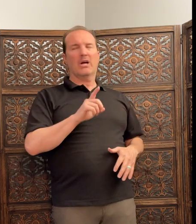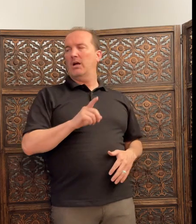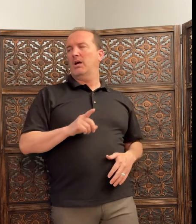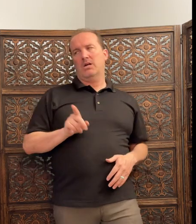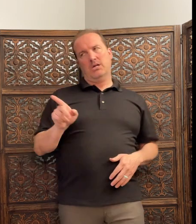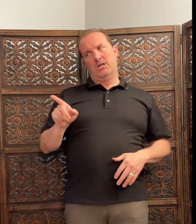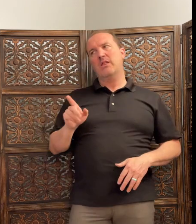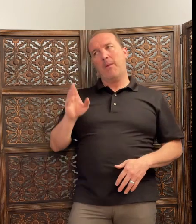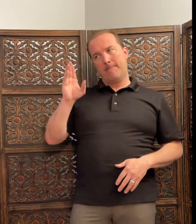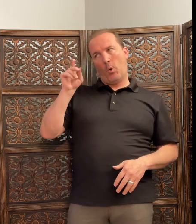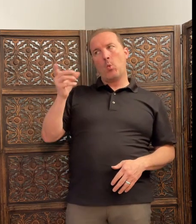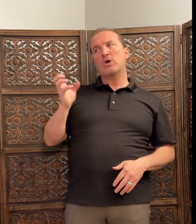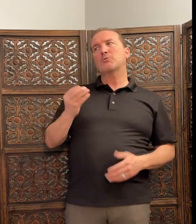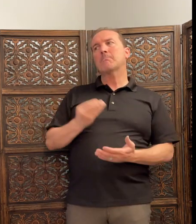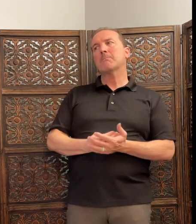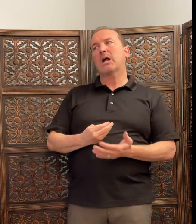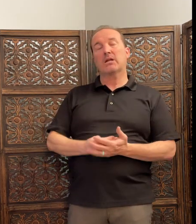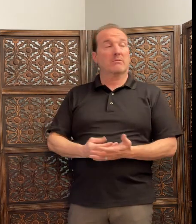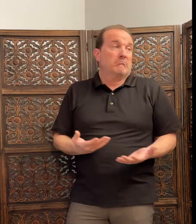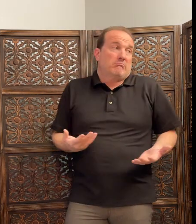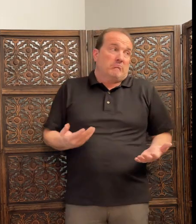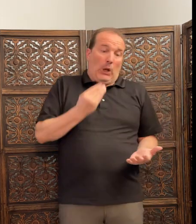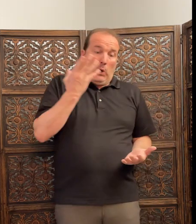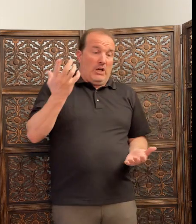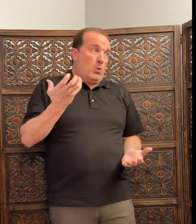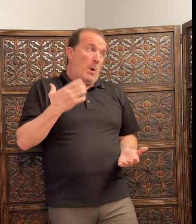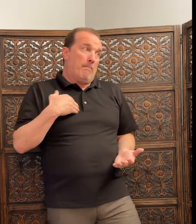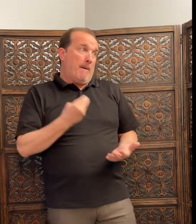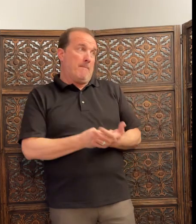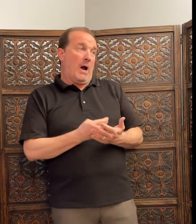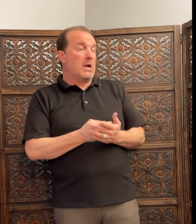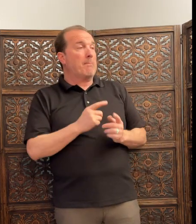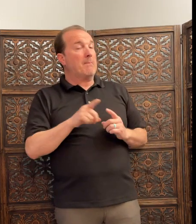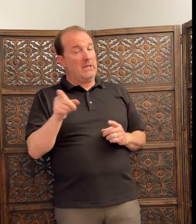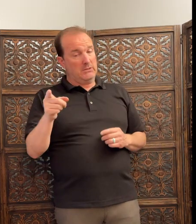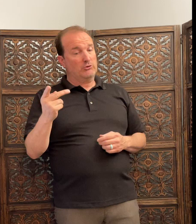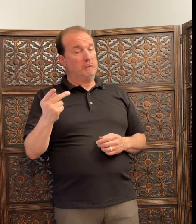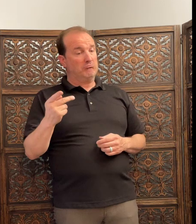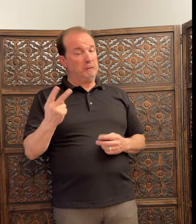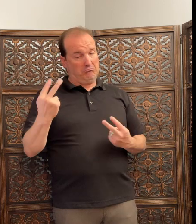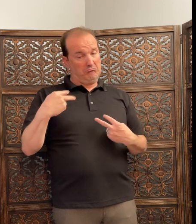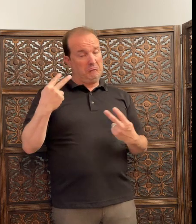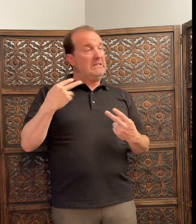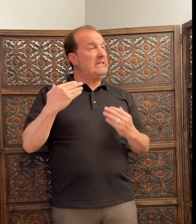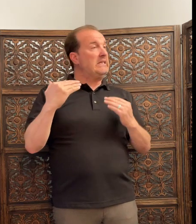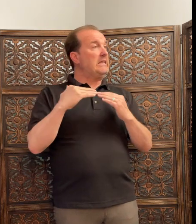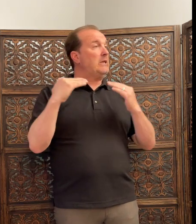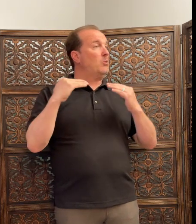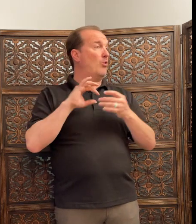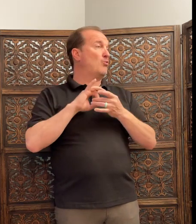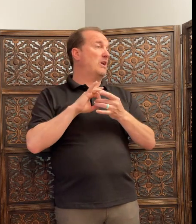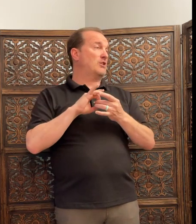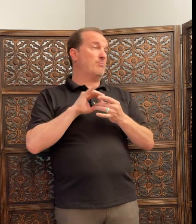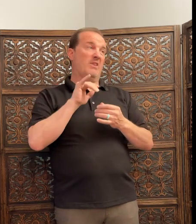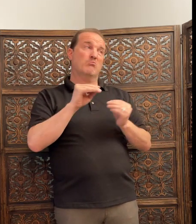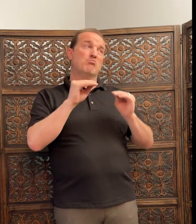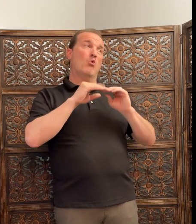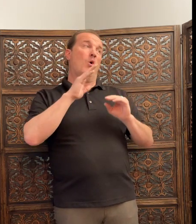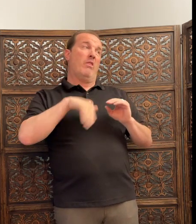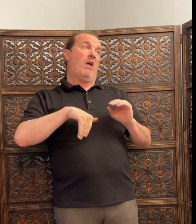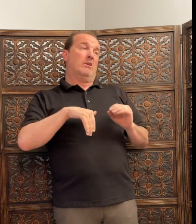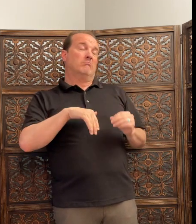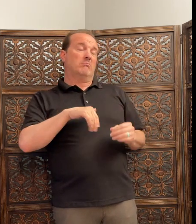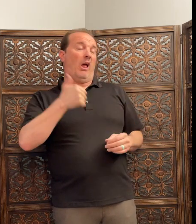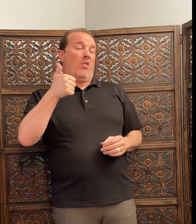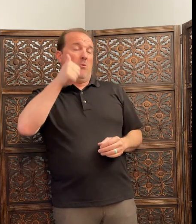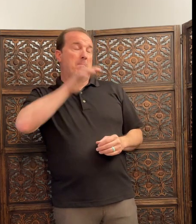money. Janie tells her best friend Phoebe that she doesn't care if Tea Cake is only interested in her money. He treats her as an equal in the relationship, and that